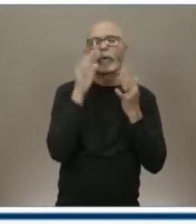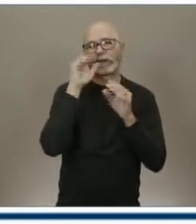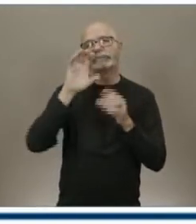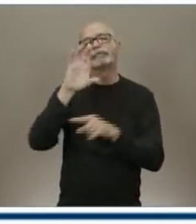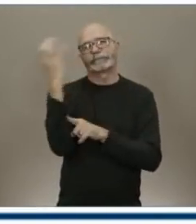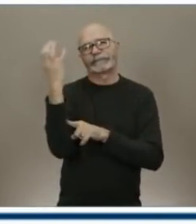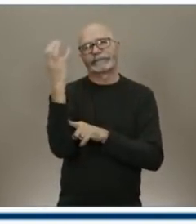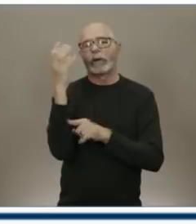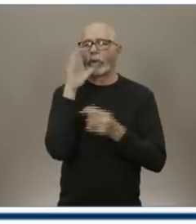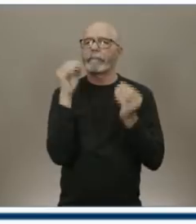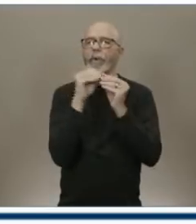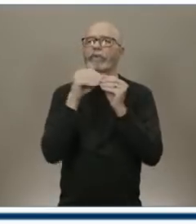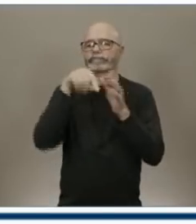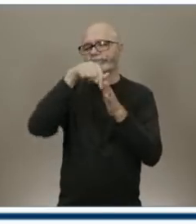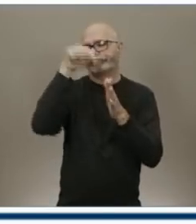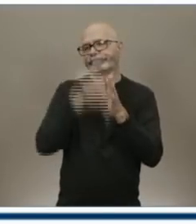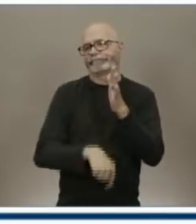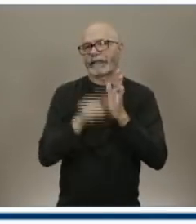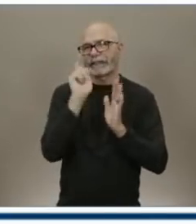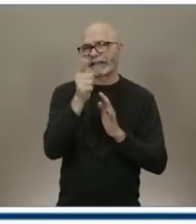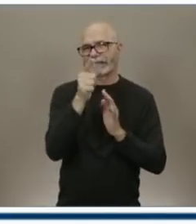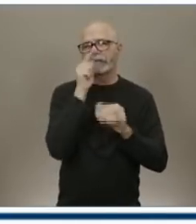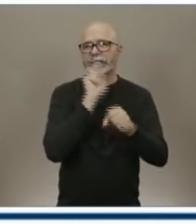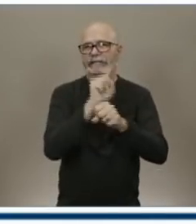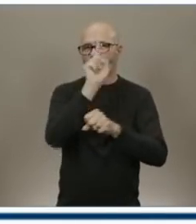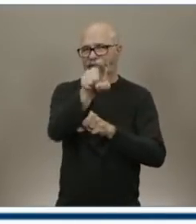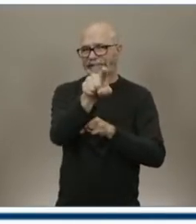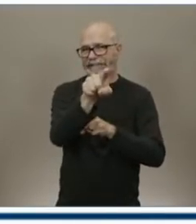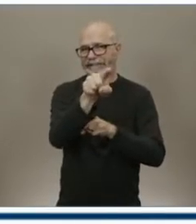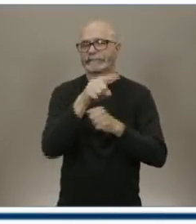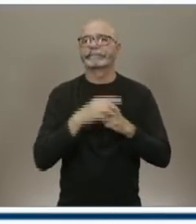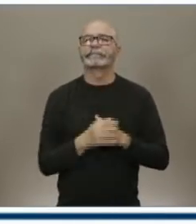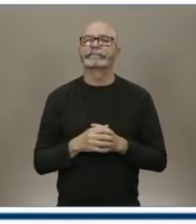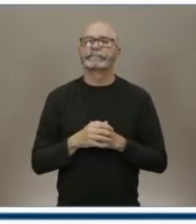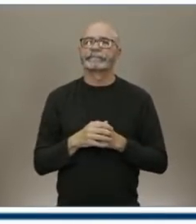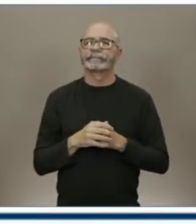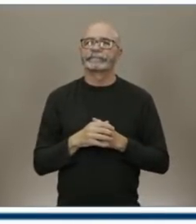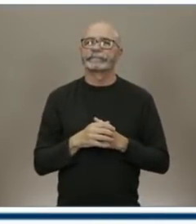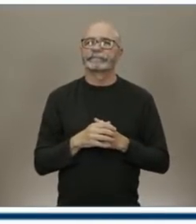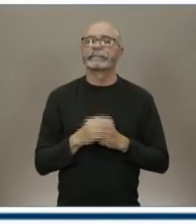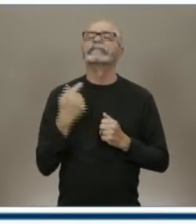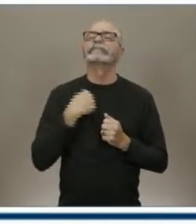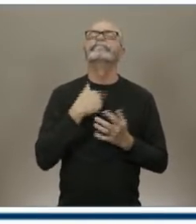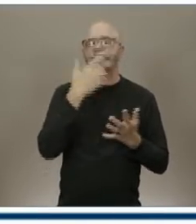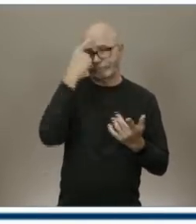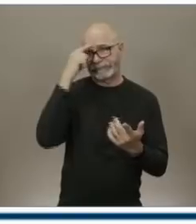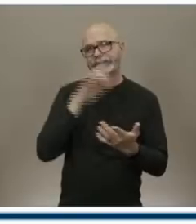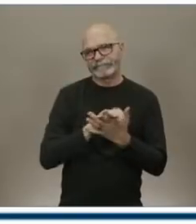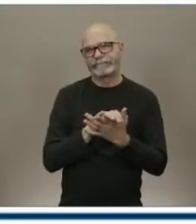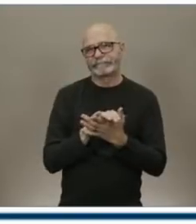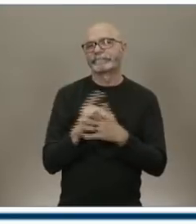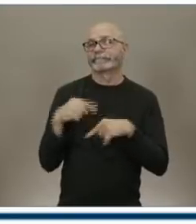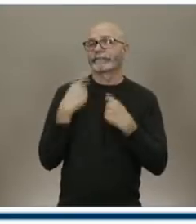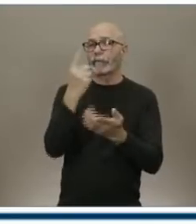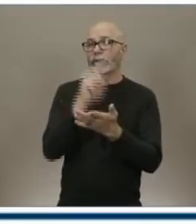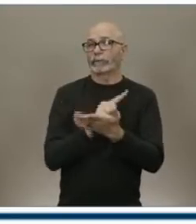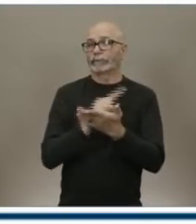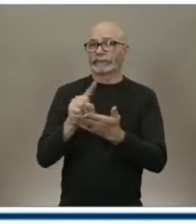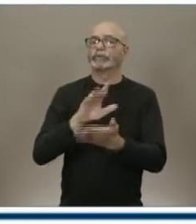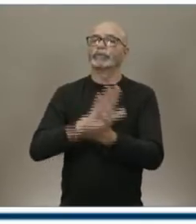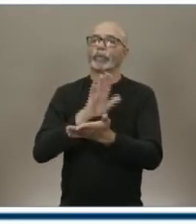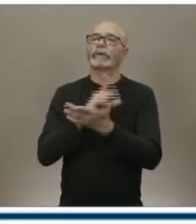details on those next week. But we believe that shutting schools down for an extra week is precautionary and